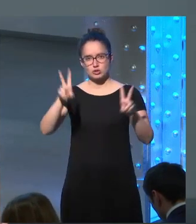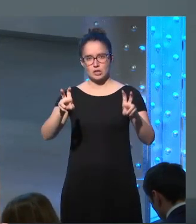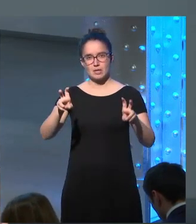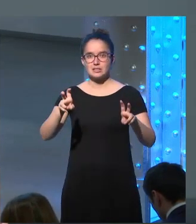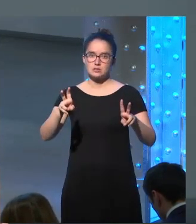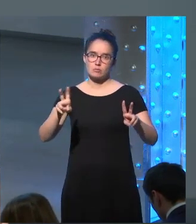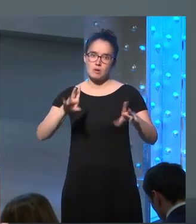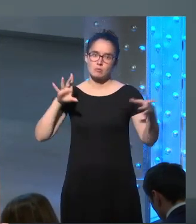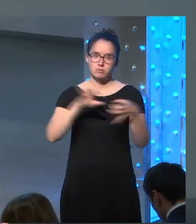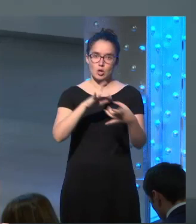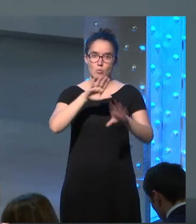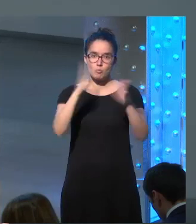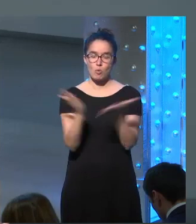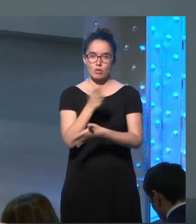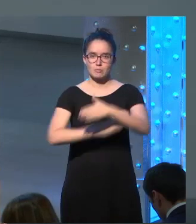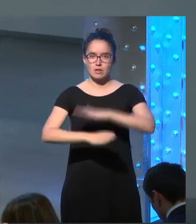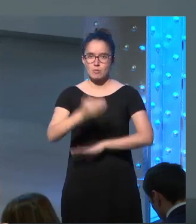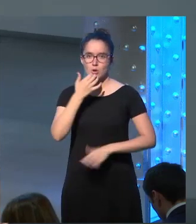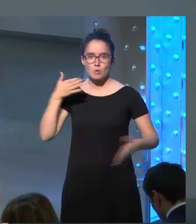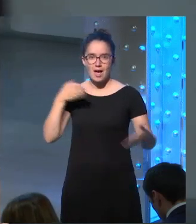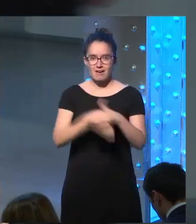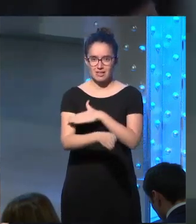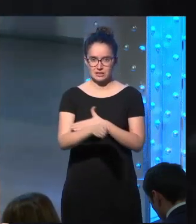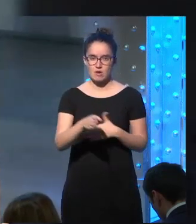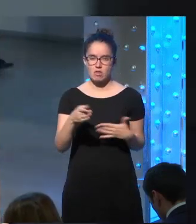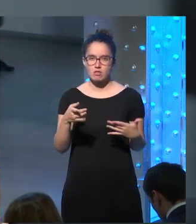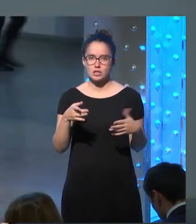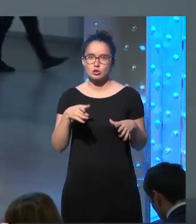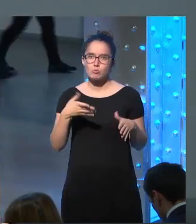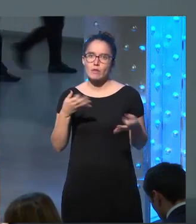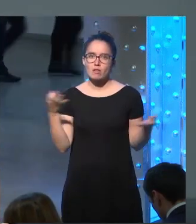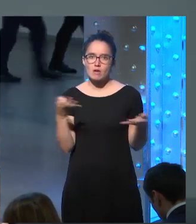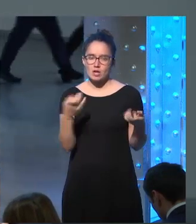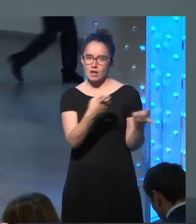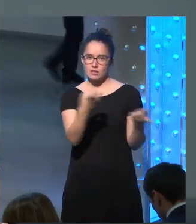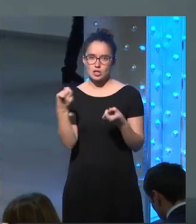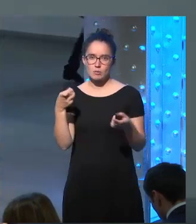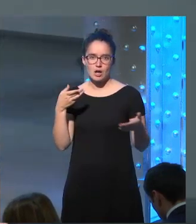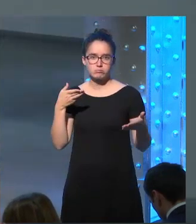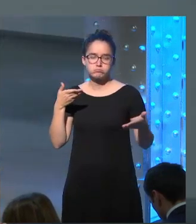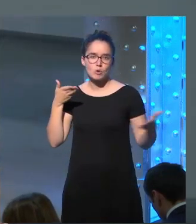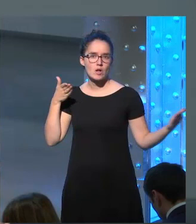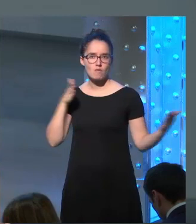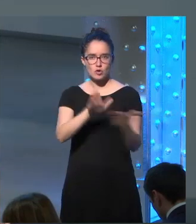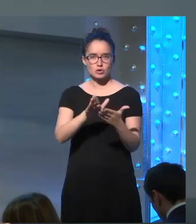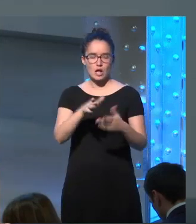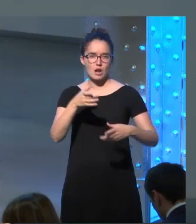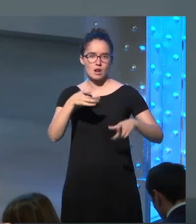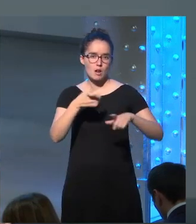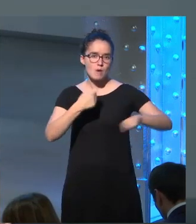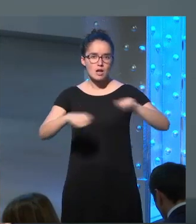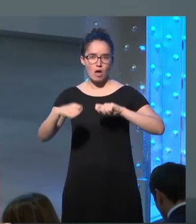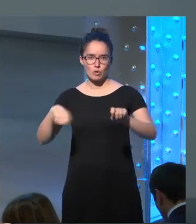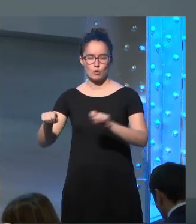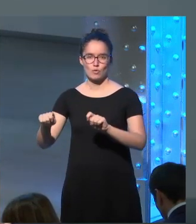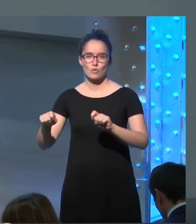with disabilities, and also other topics related to disabilities, like, for example, accessibility, that can also be a